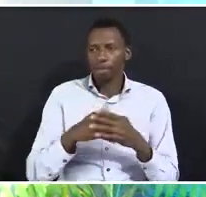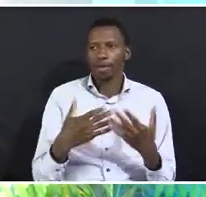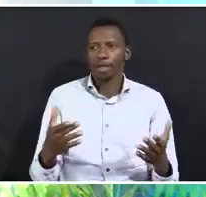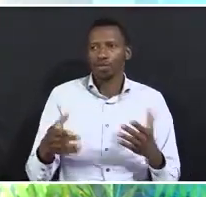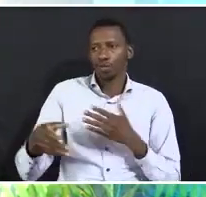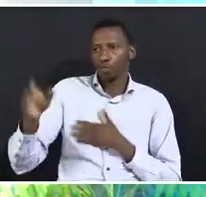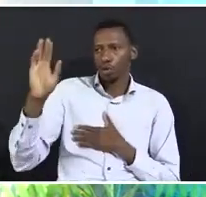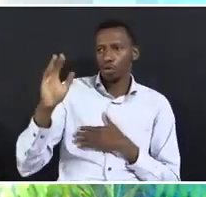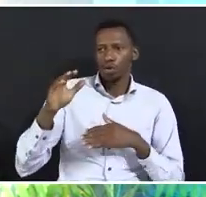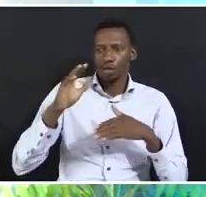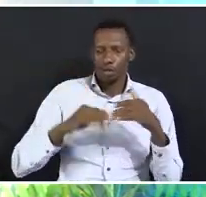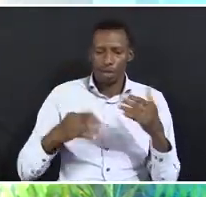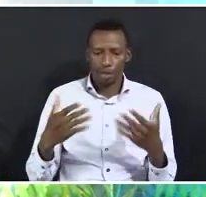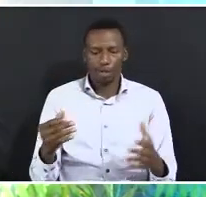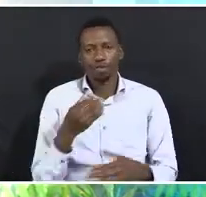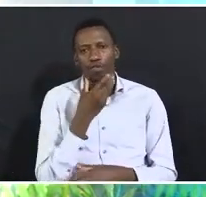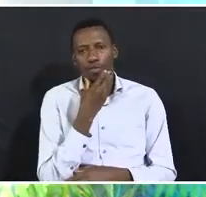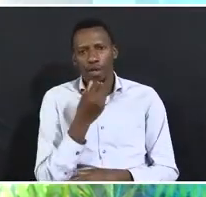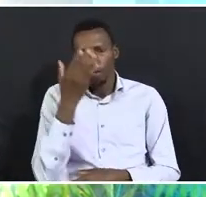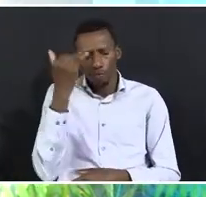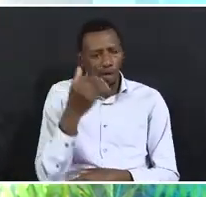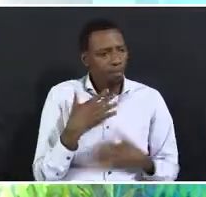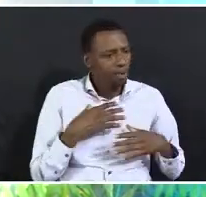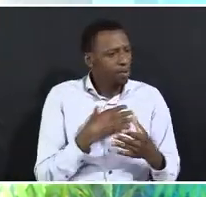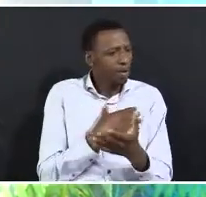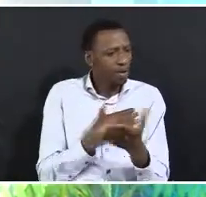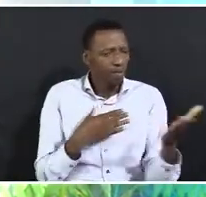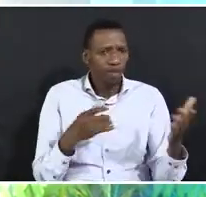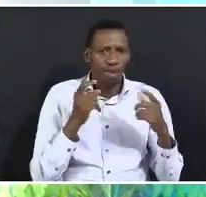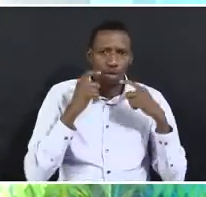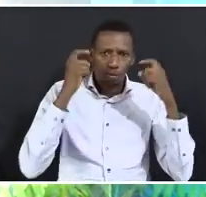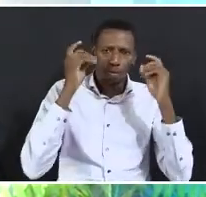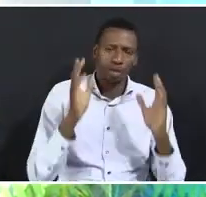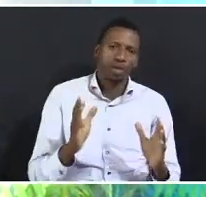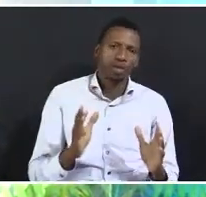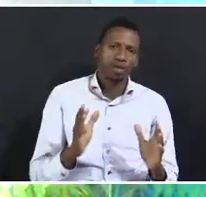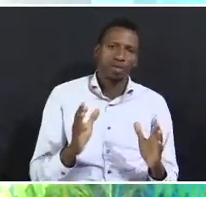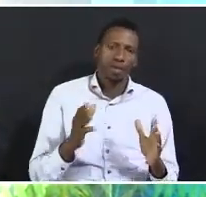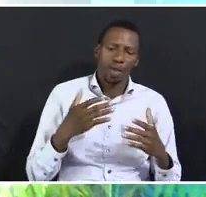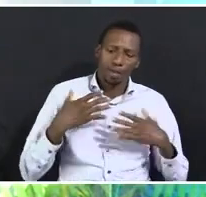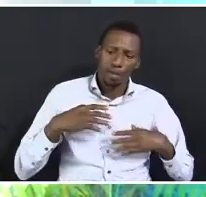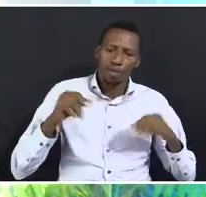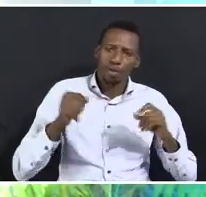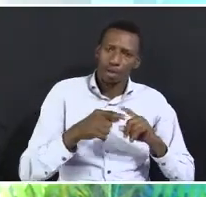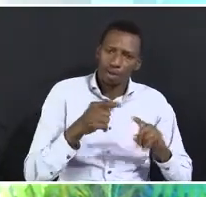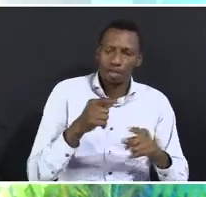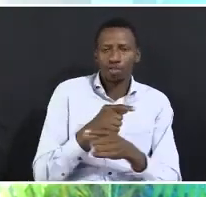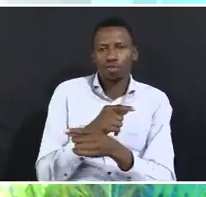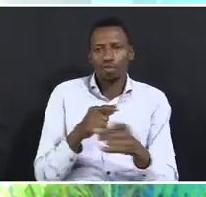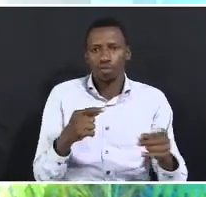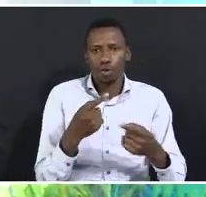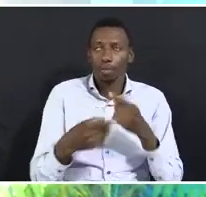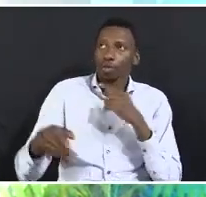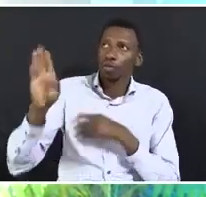men. Because men are wicked. Men can kill you, but God is loving.